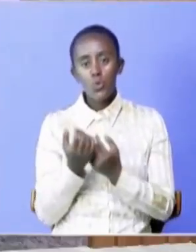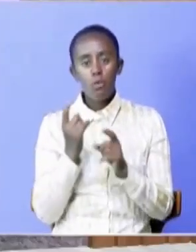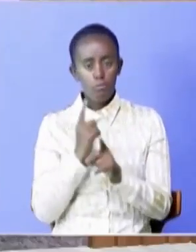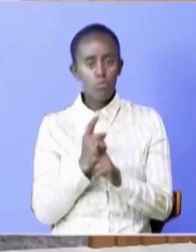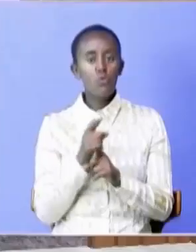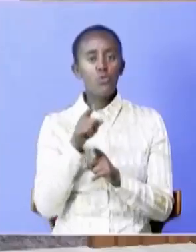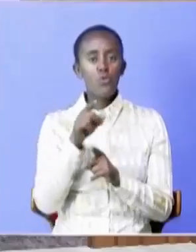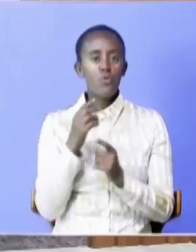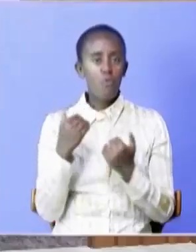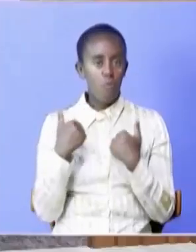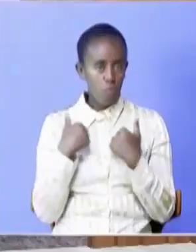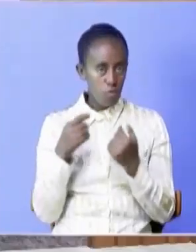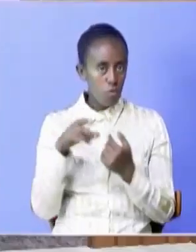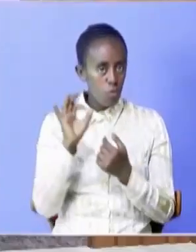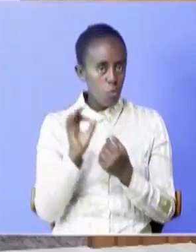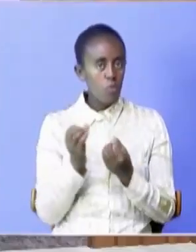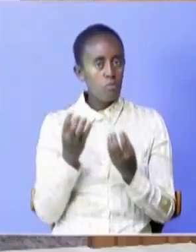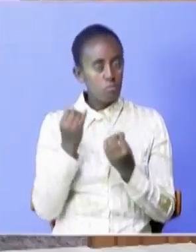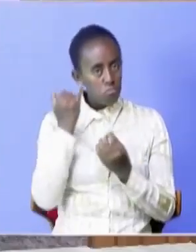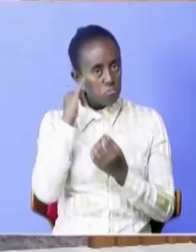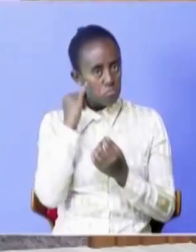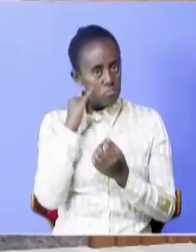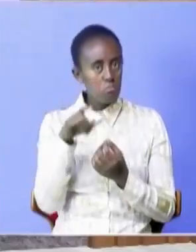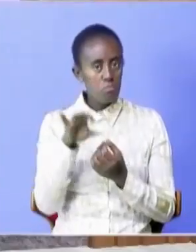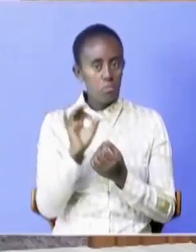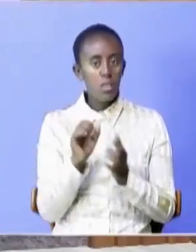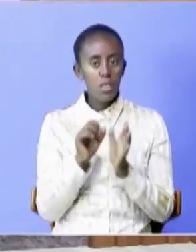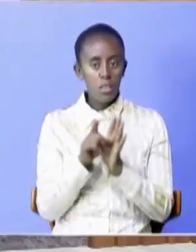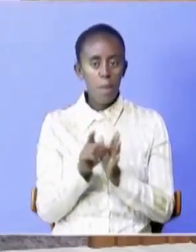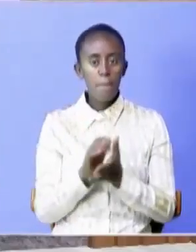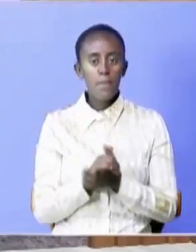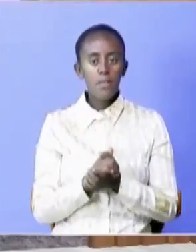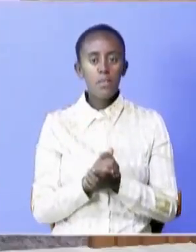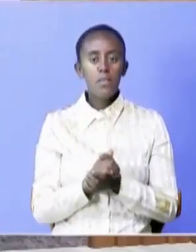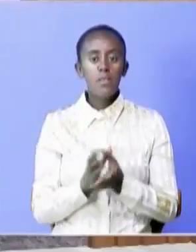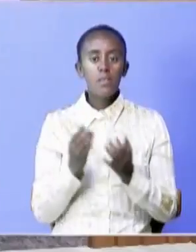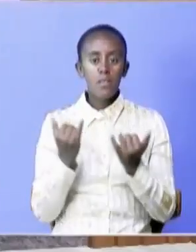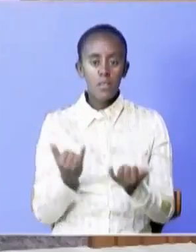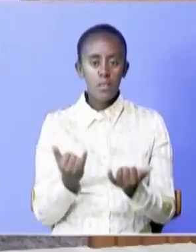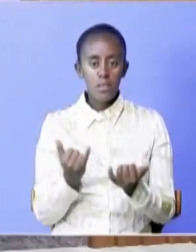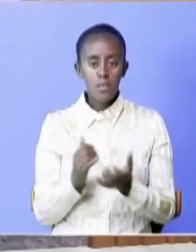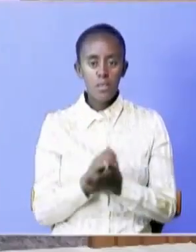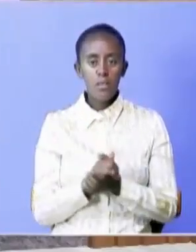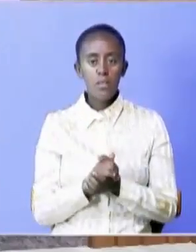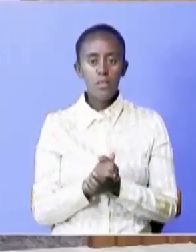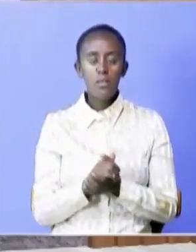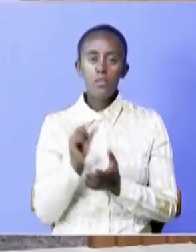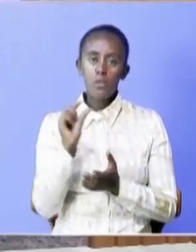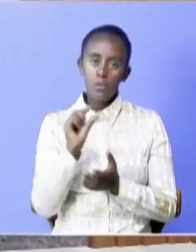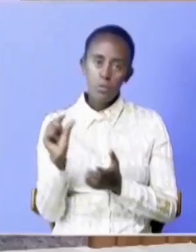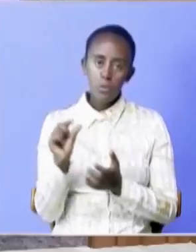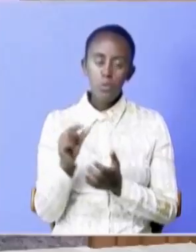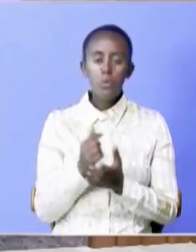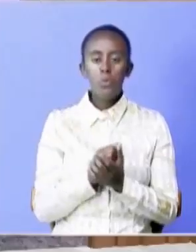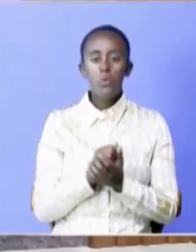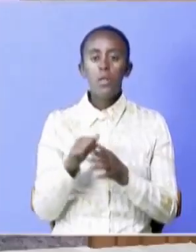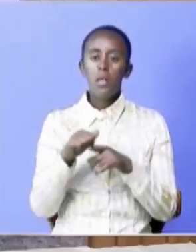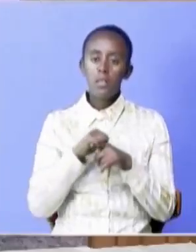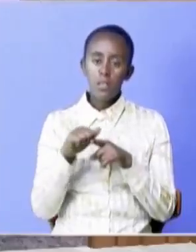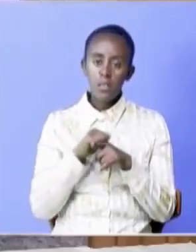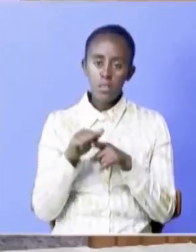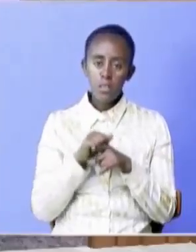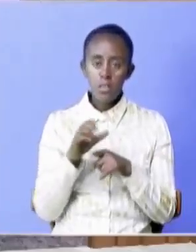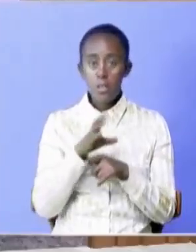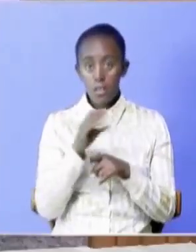you have gotten ideas and examples. And now let's write a few